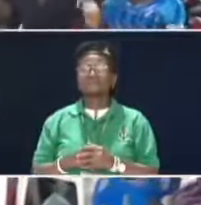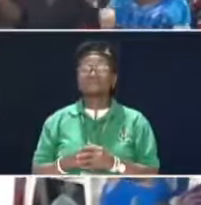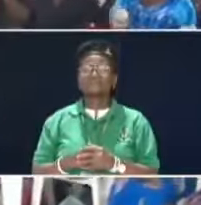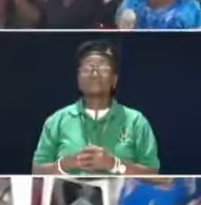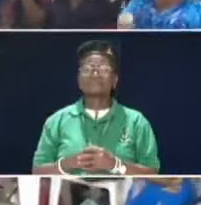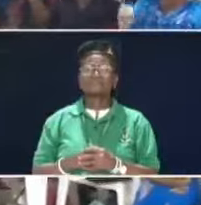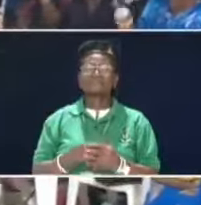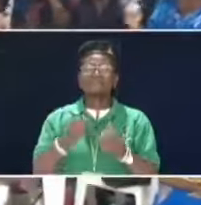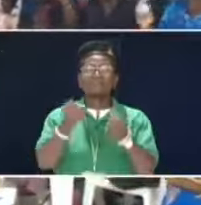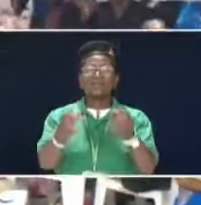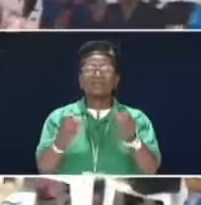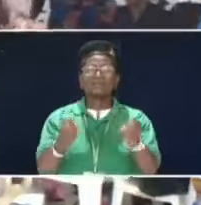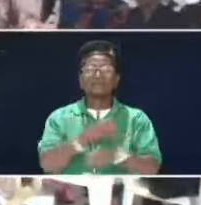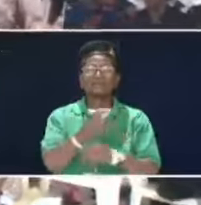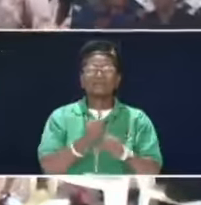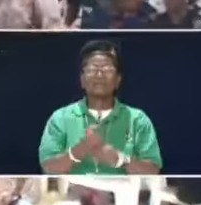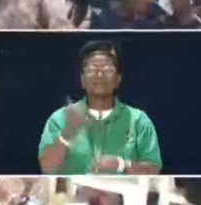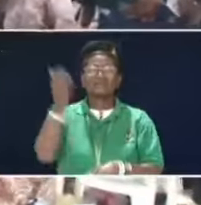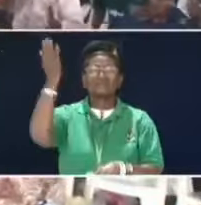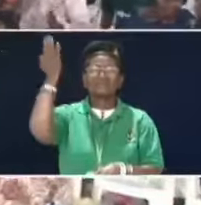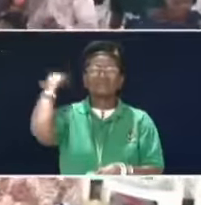Several years ago,